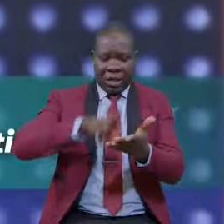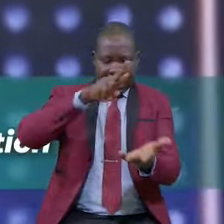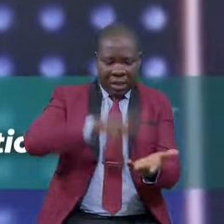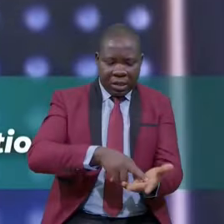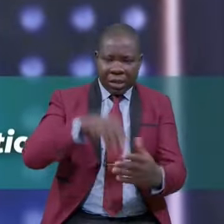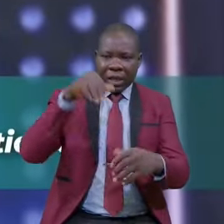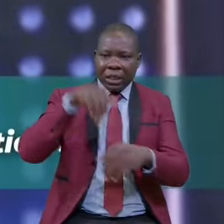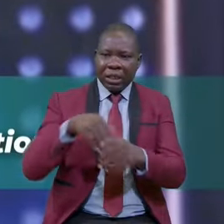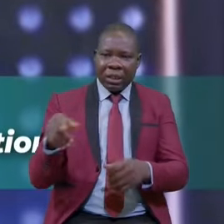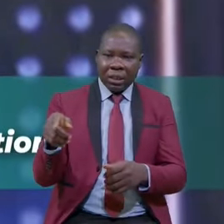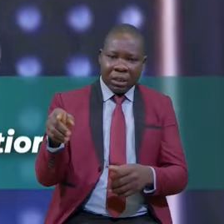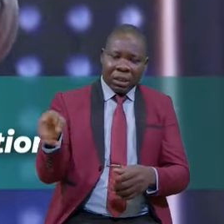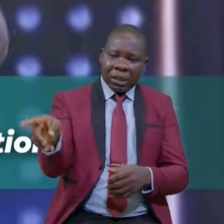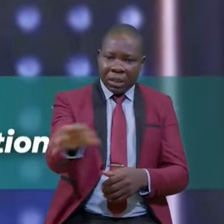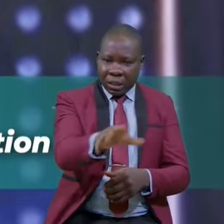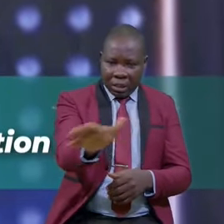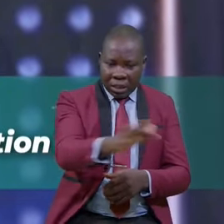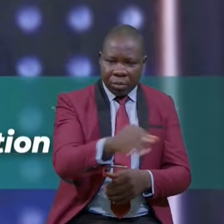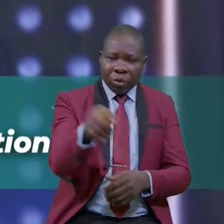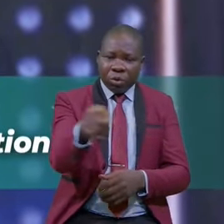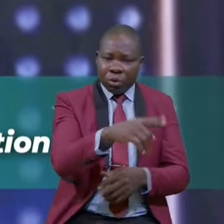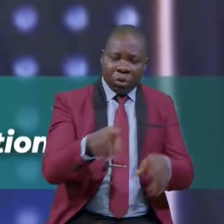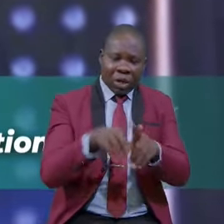fullness of the la plénitude de la parole de